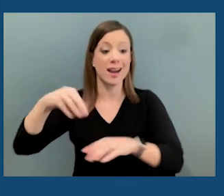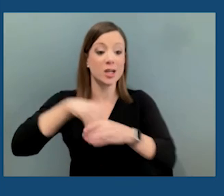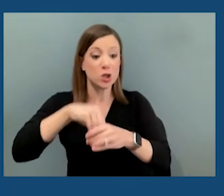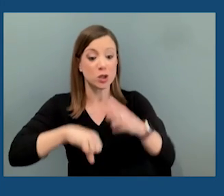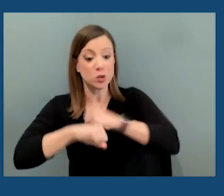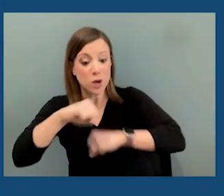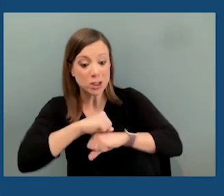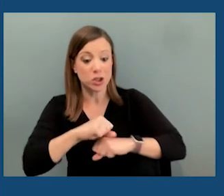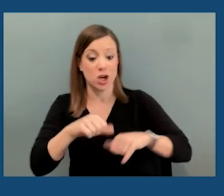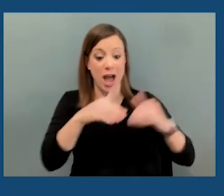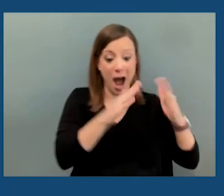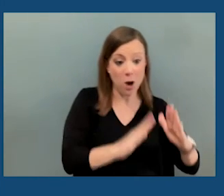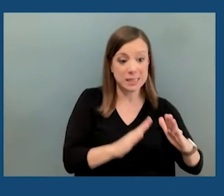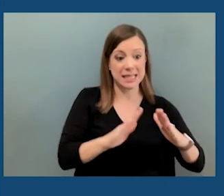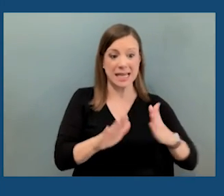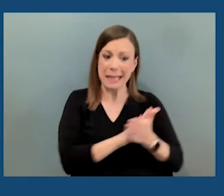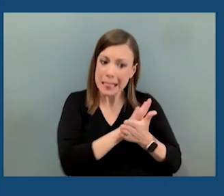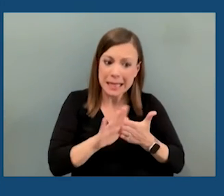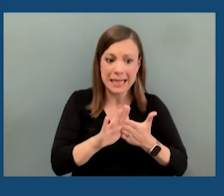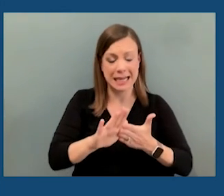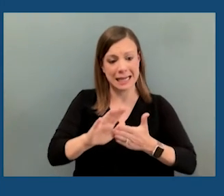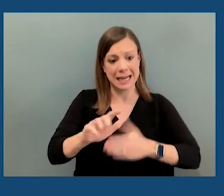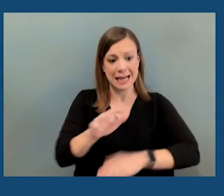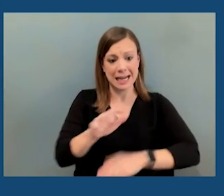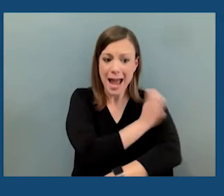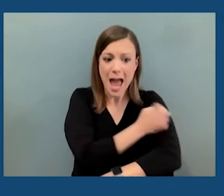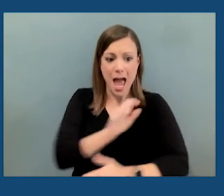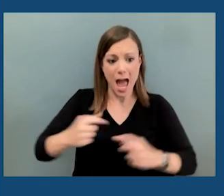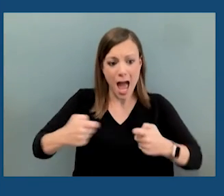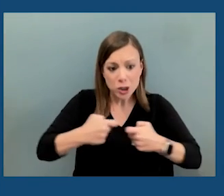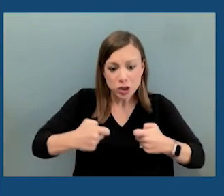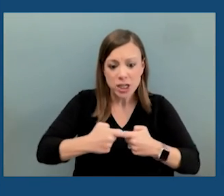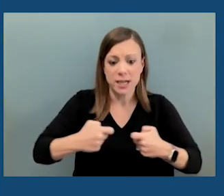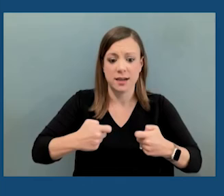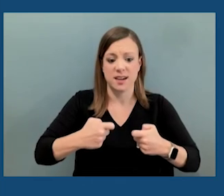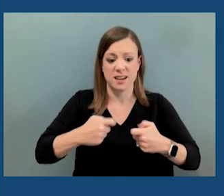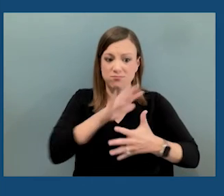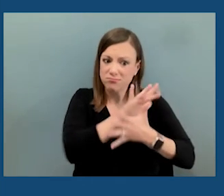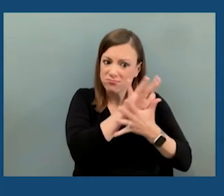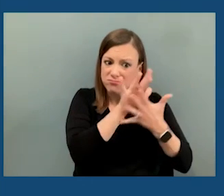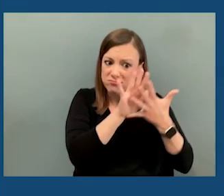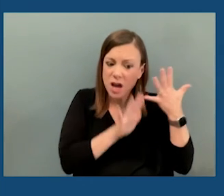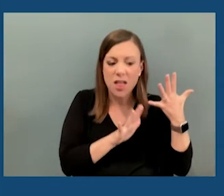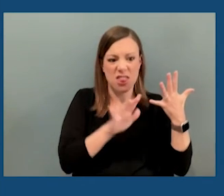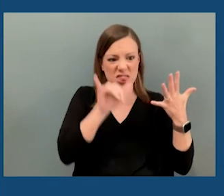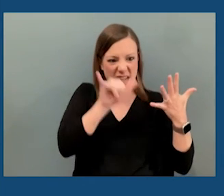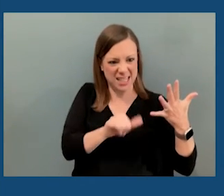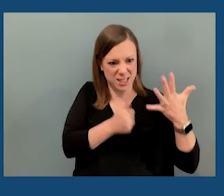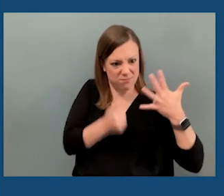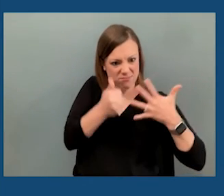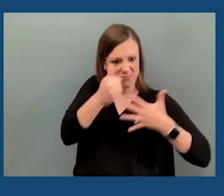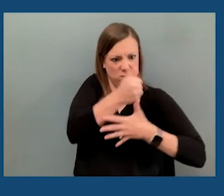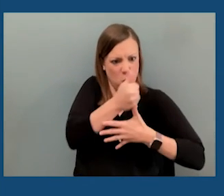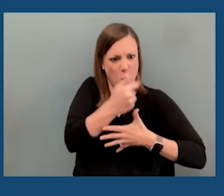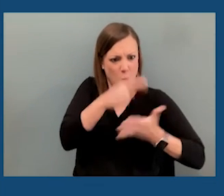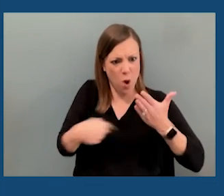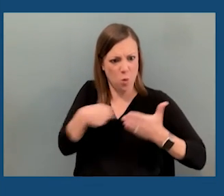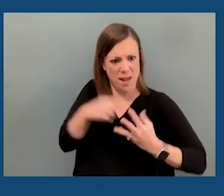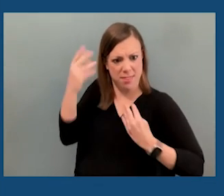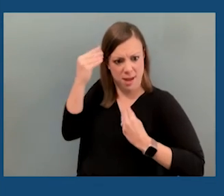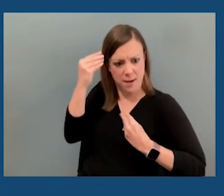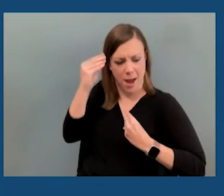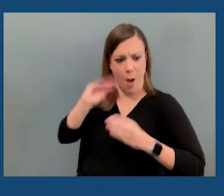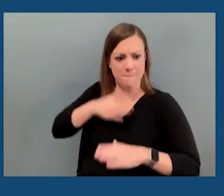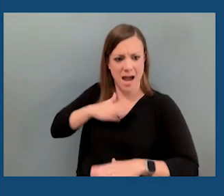budget. They're all interconnected. This is what we think about. My brilliant team, we get together much earlier and